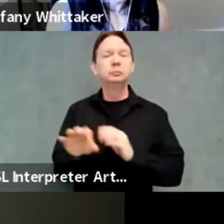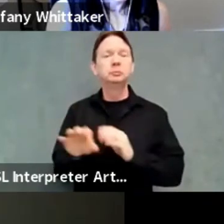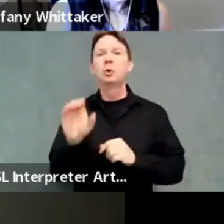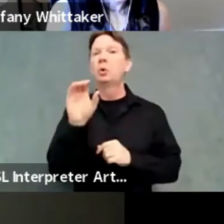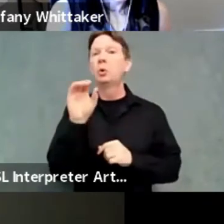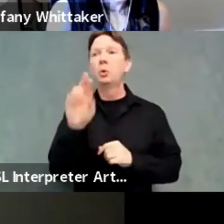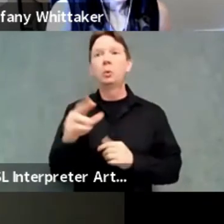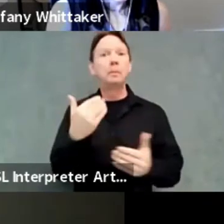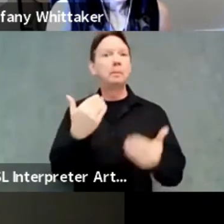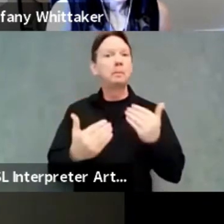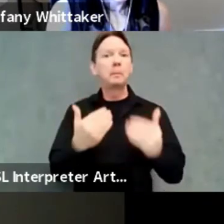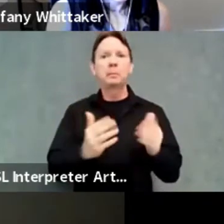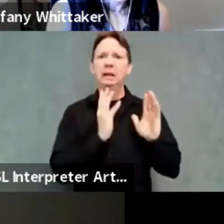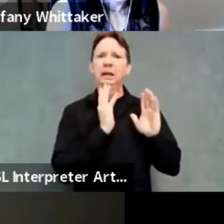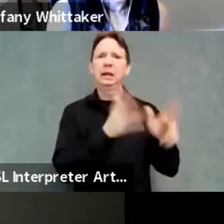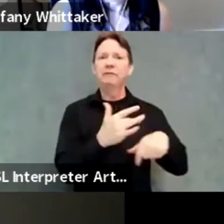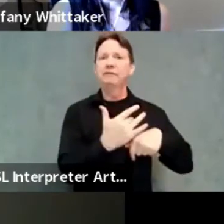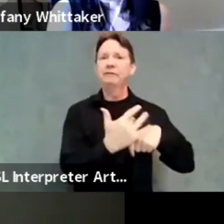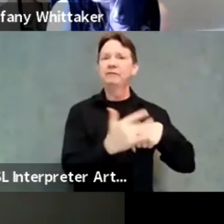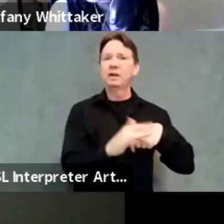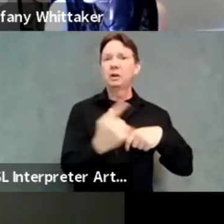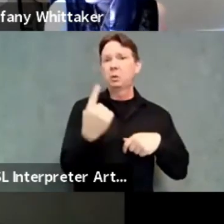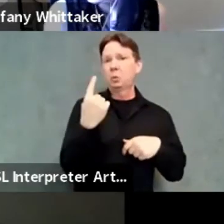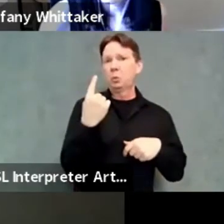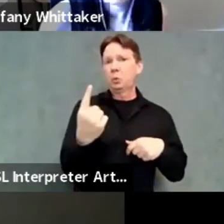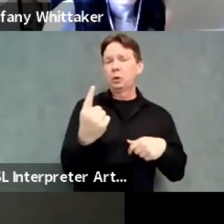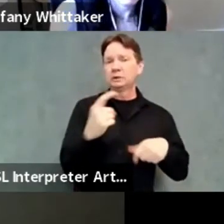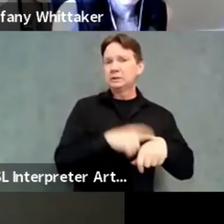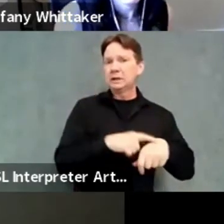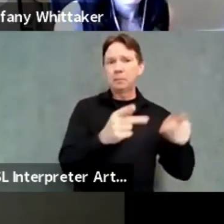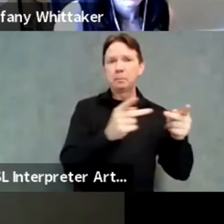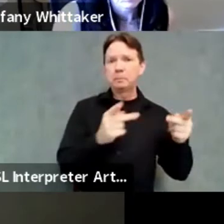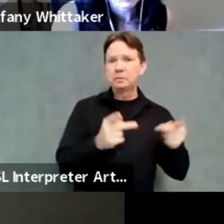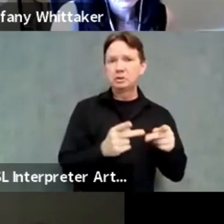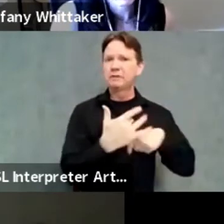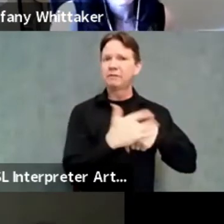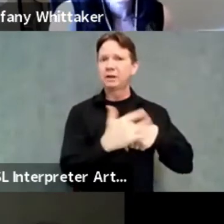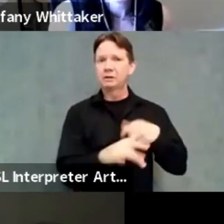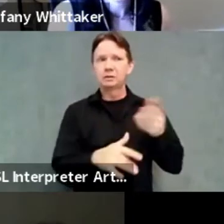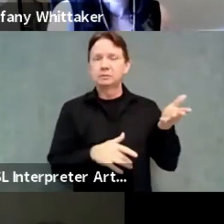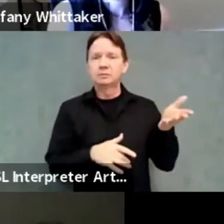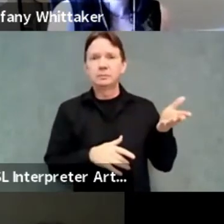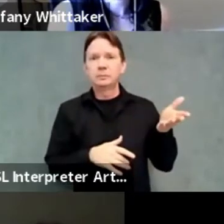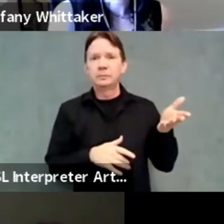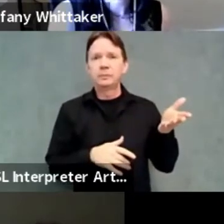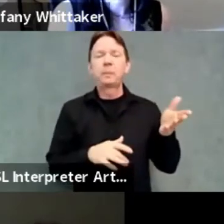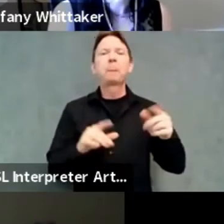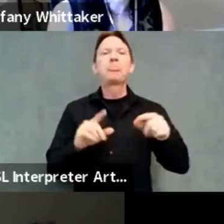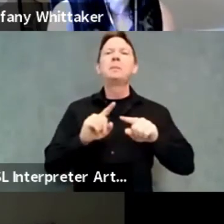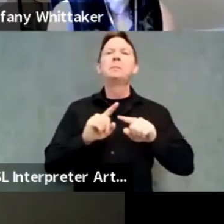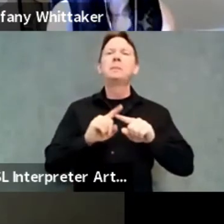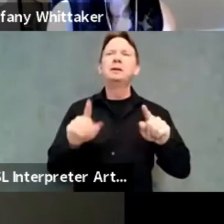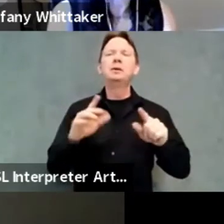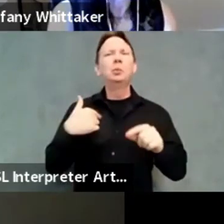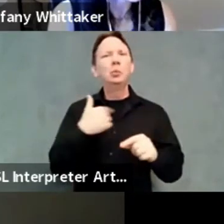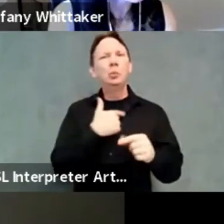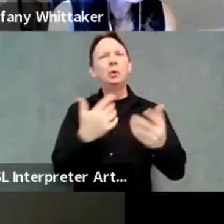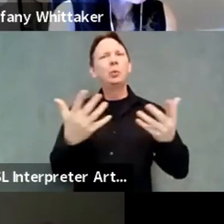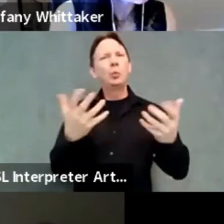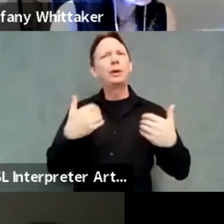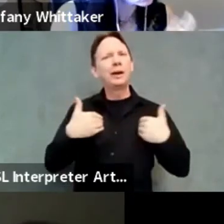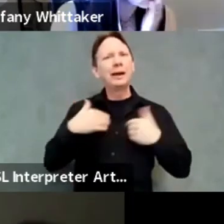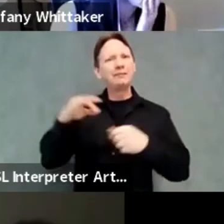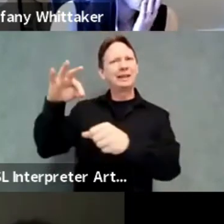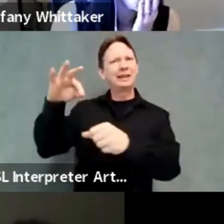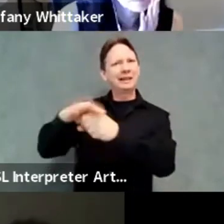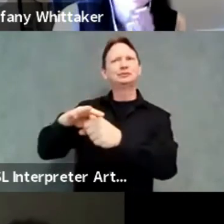vacant, whatever it might be, there's ways that we can work with you one-on-one. The goal is to have it be an election just because that's the best way for your SIG